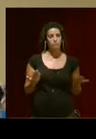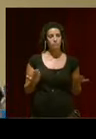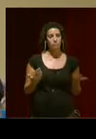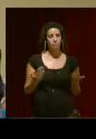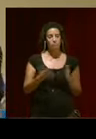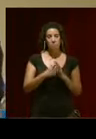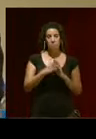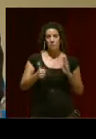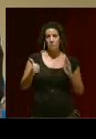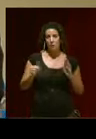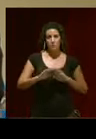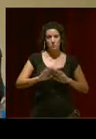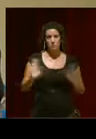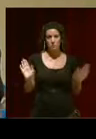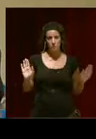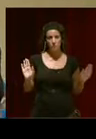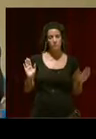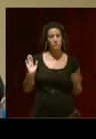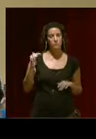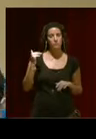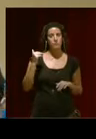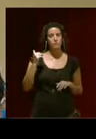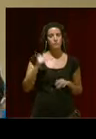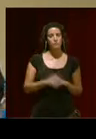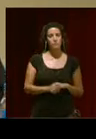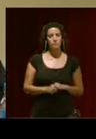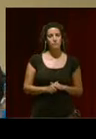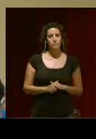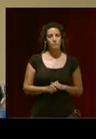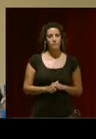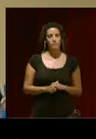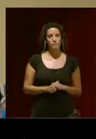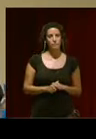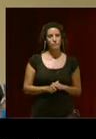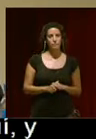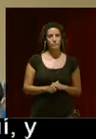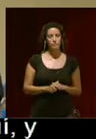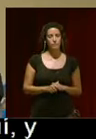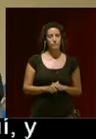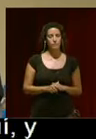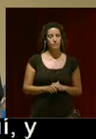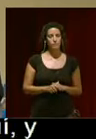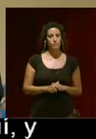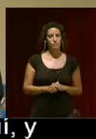today. And without further ado, I will now